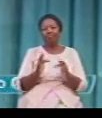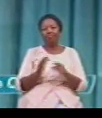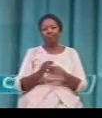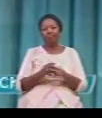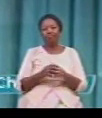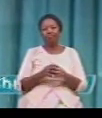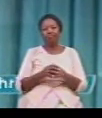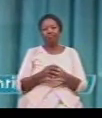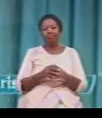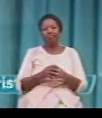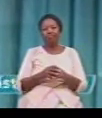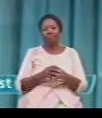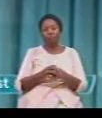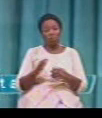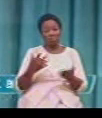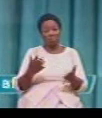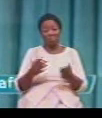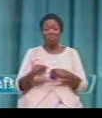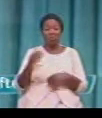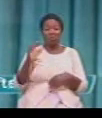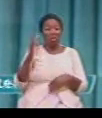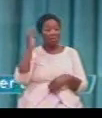or you are listening over the radio or on TV,